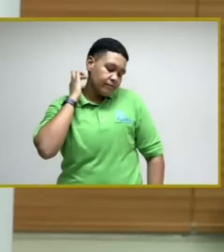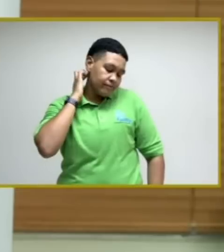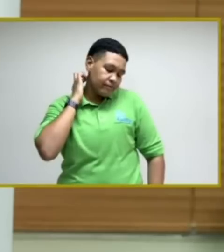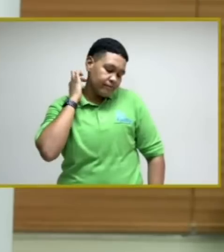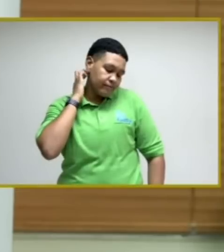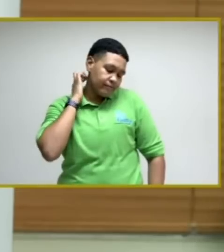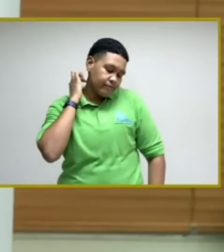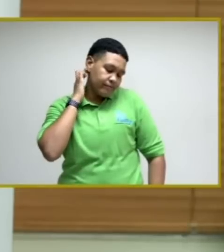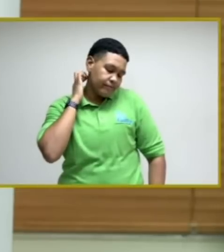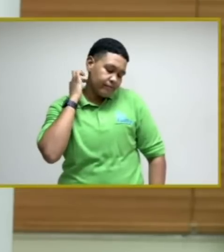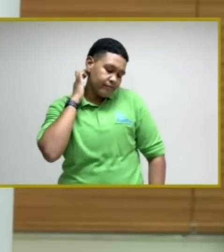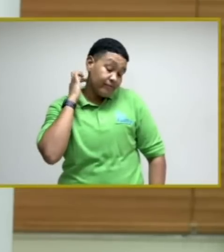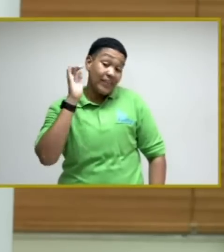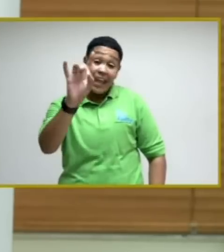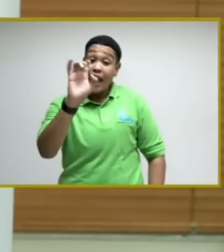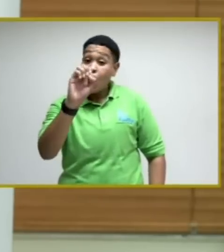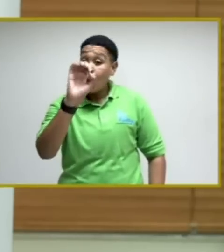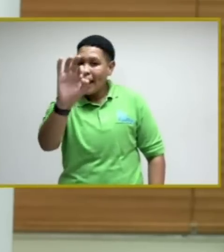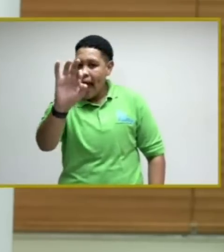doses of vaccines. So